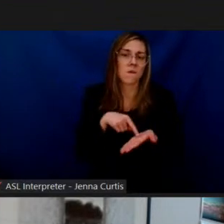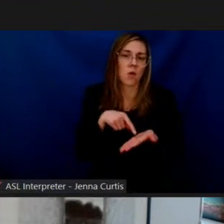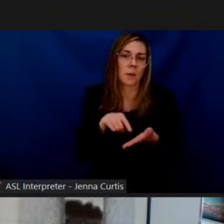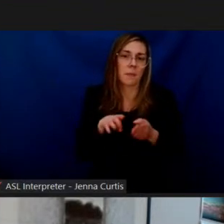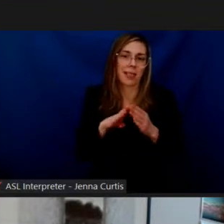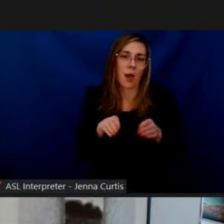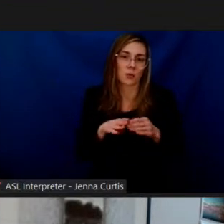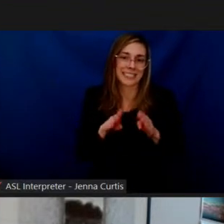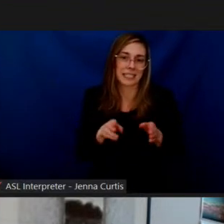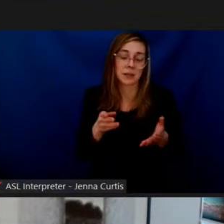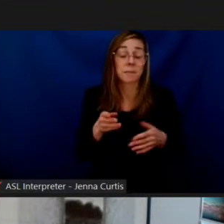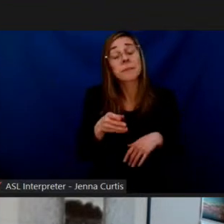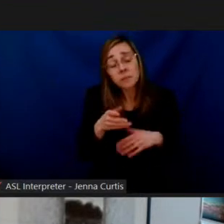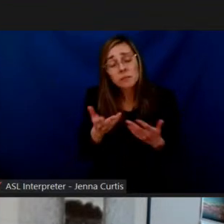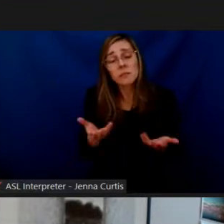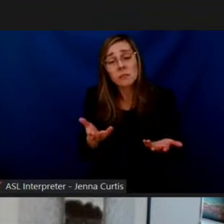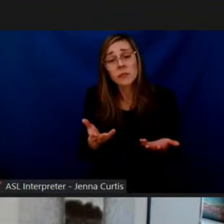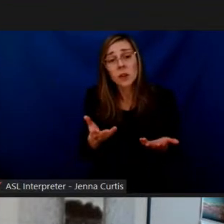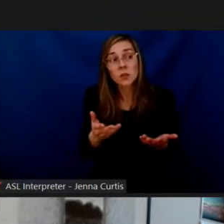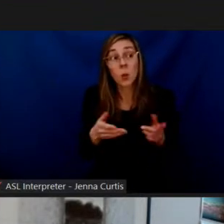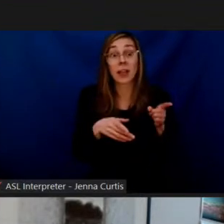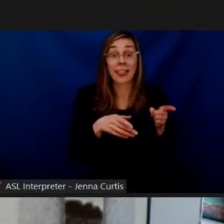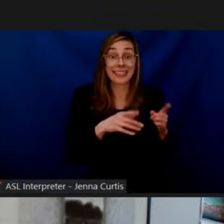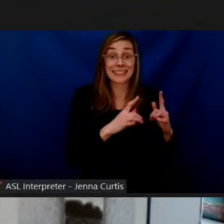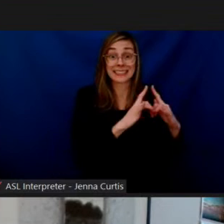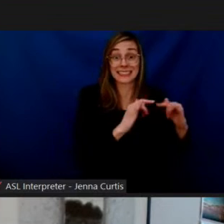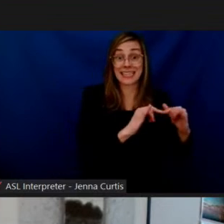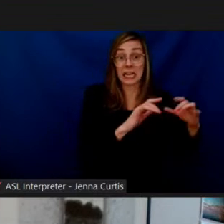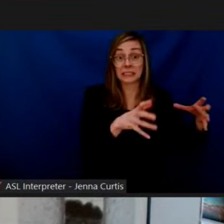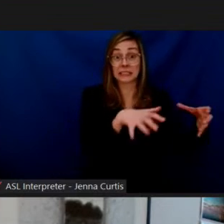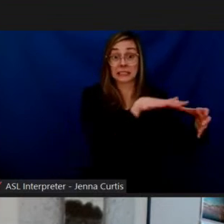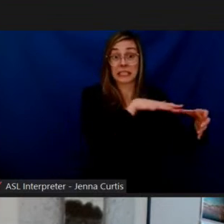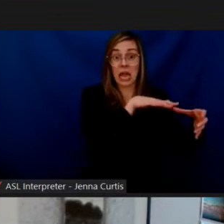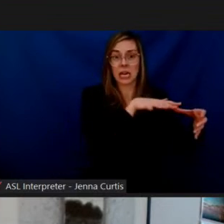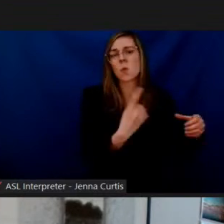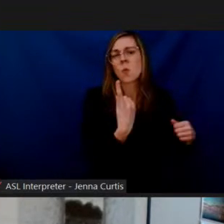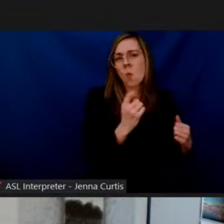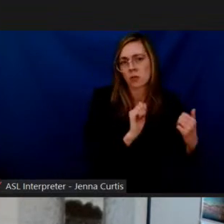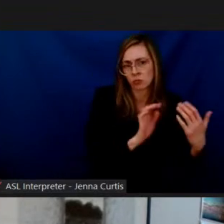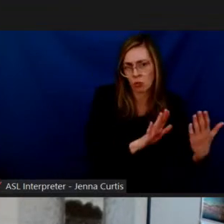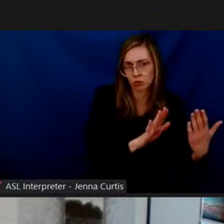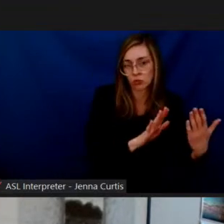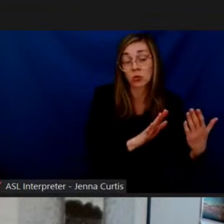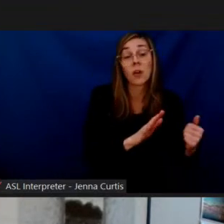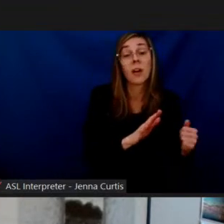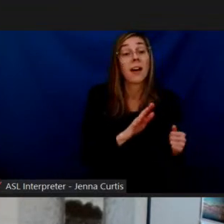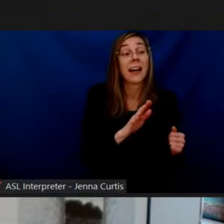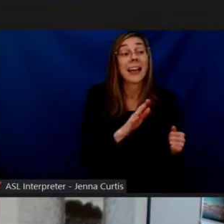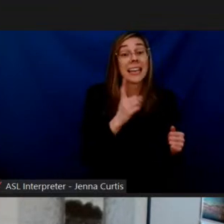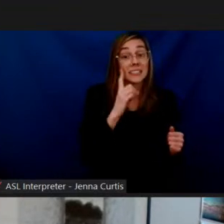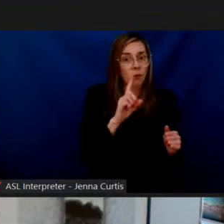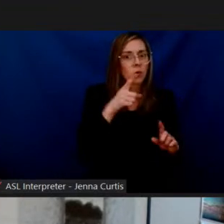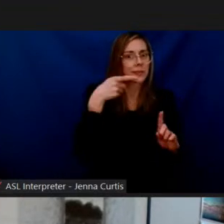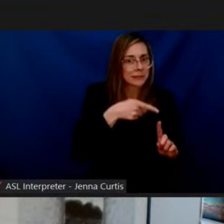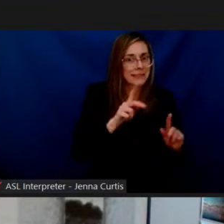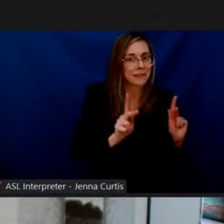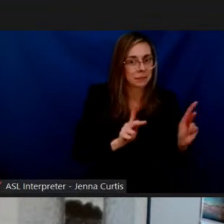but I think it closes a key gap in our delivery. It's for people who will not go to a congregate